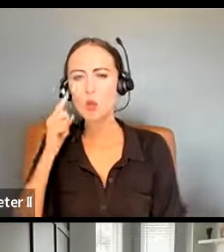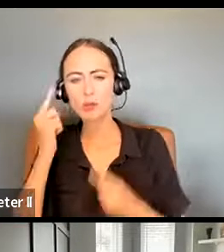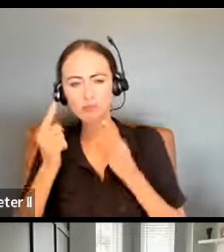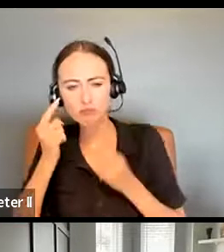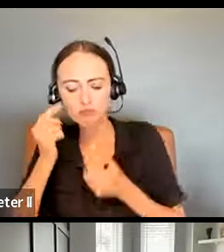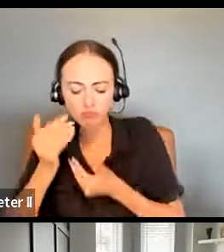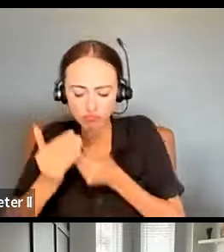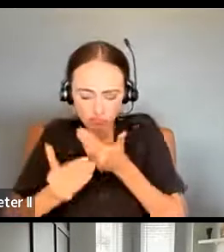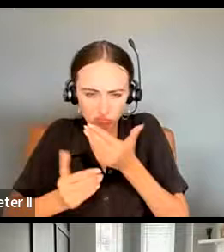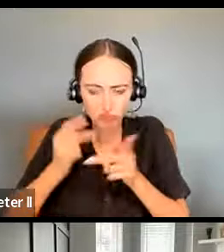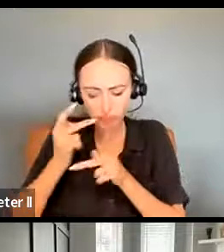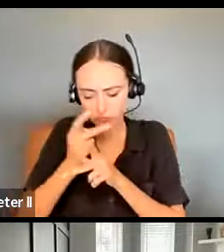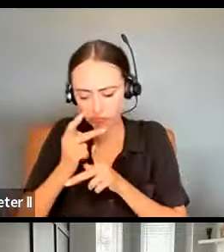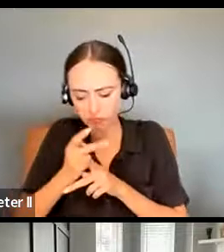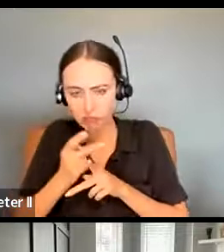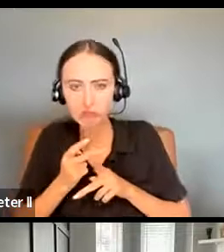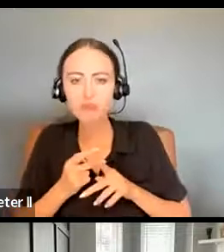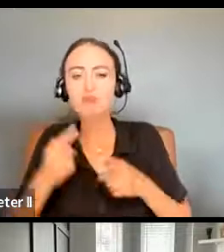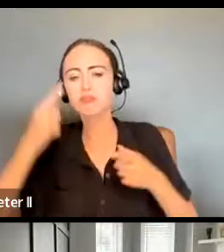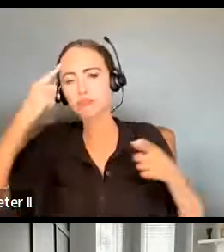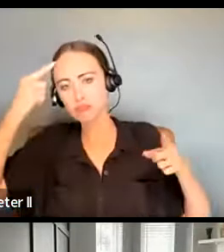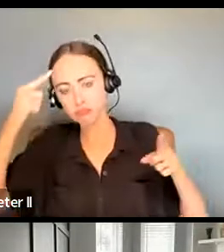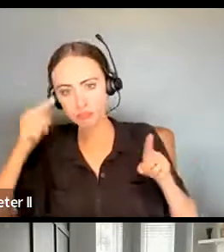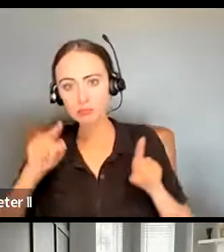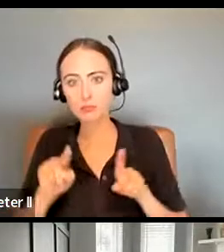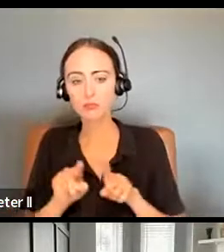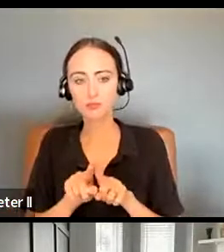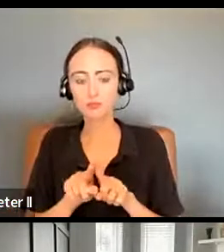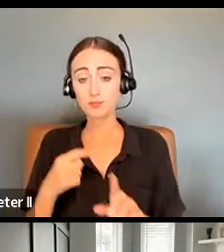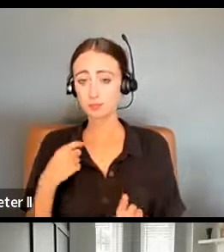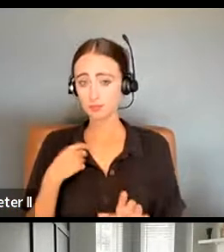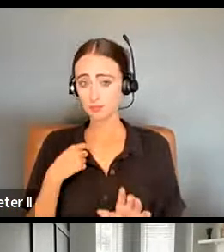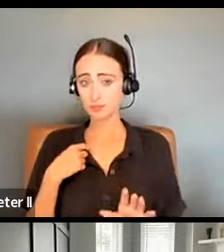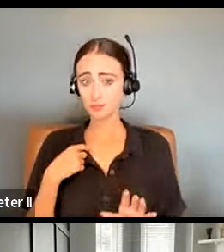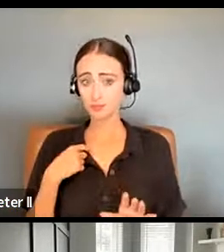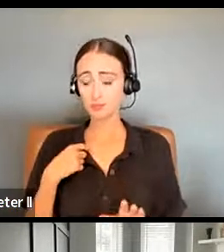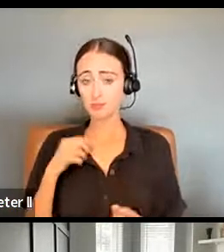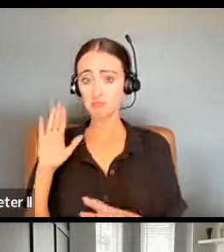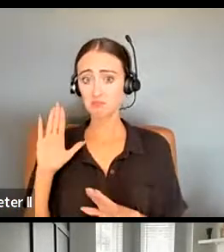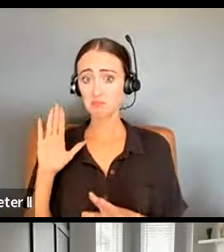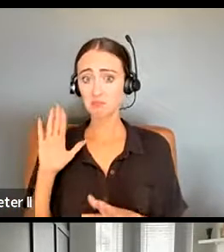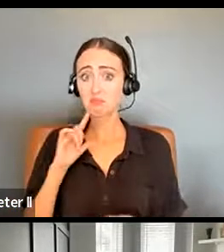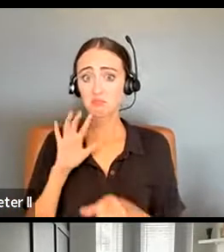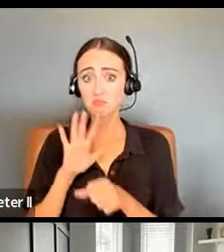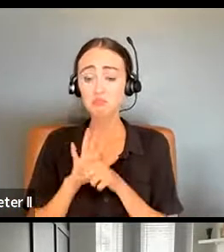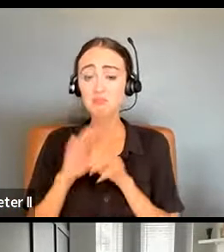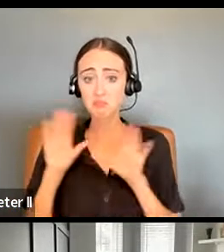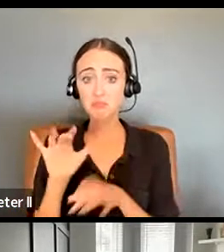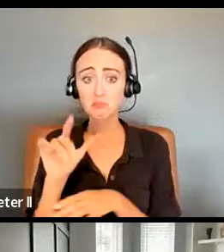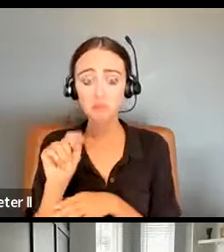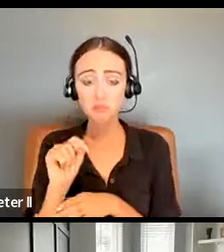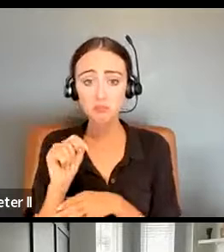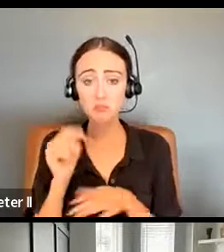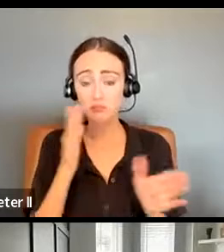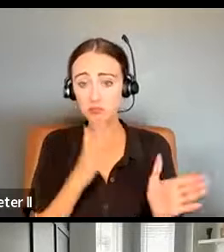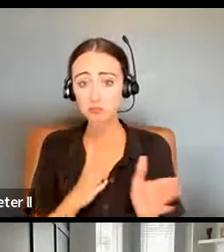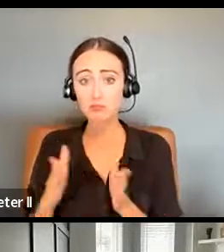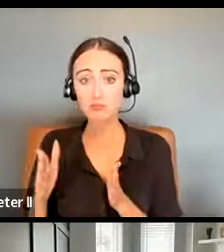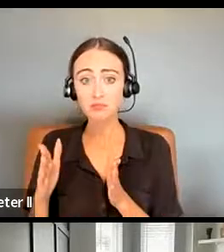them carefully and build consensus around them. I do pledge to do that as we prepare